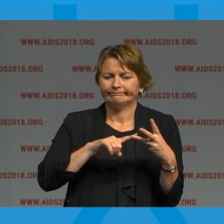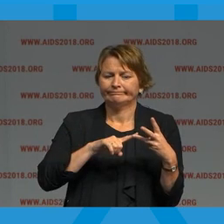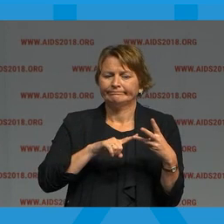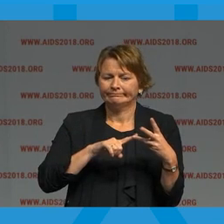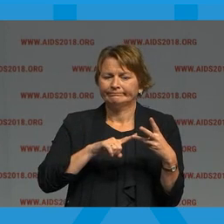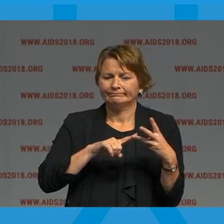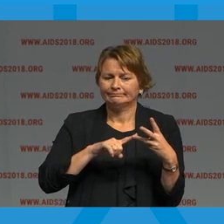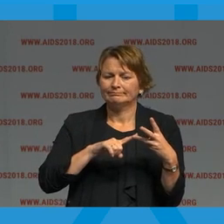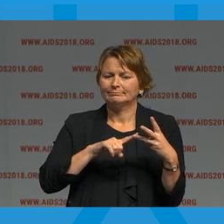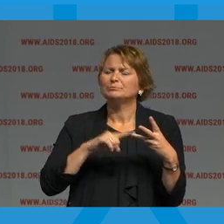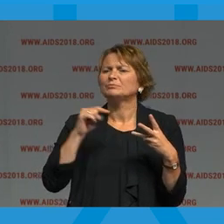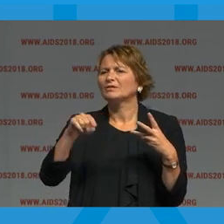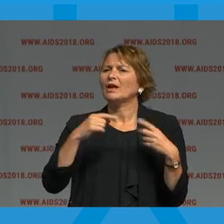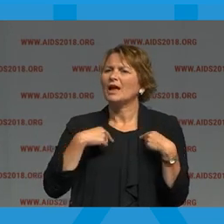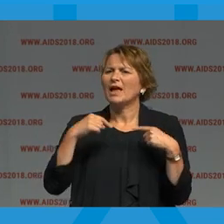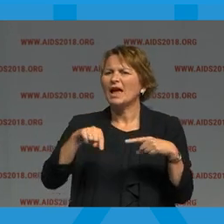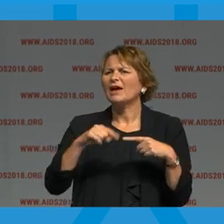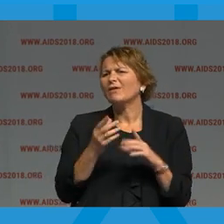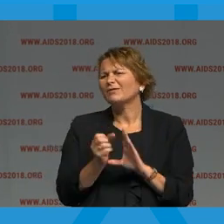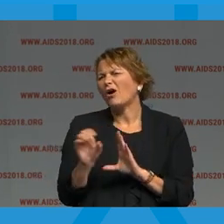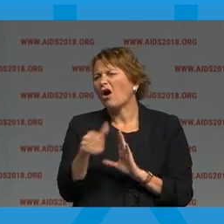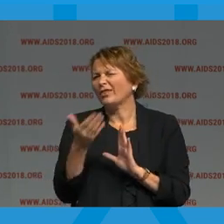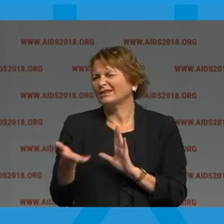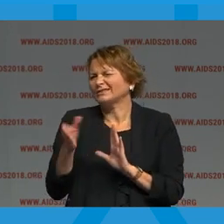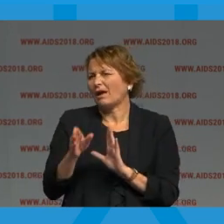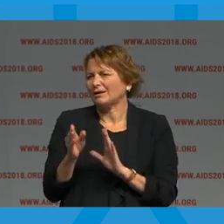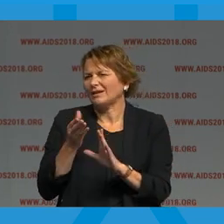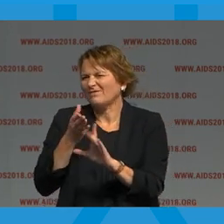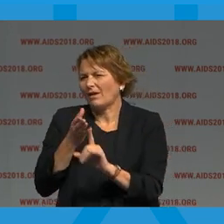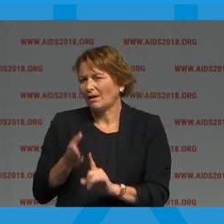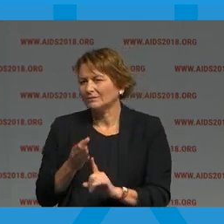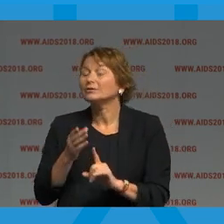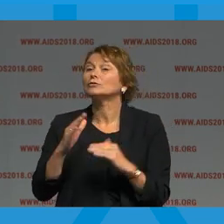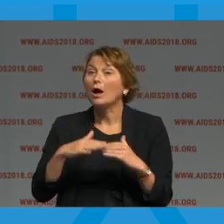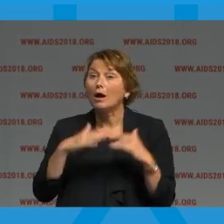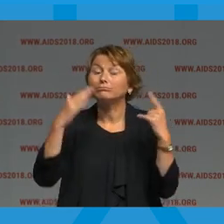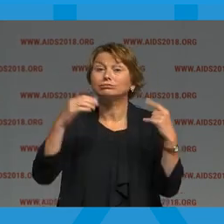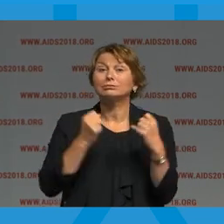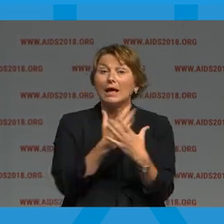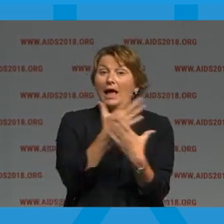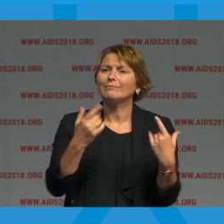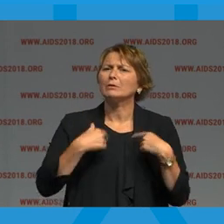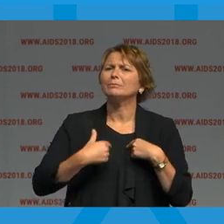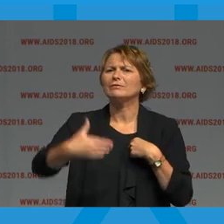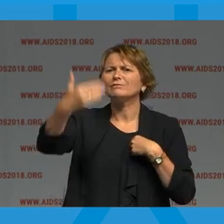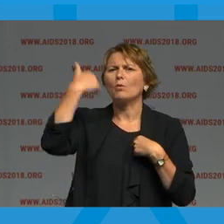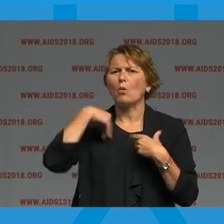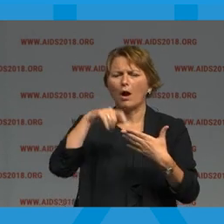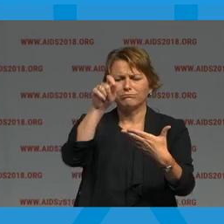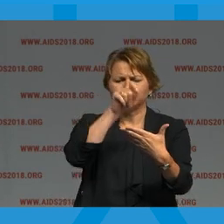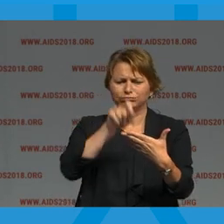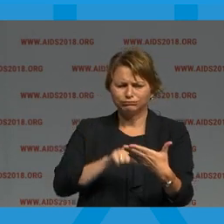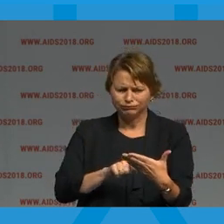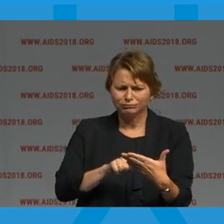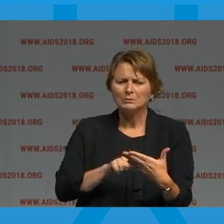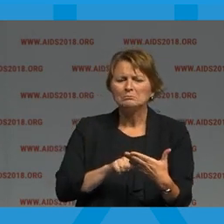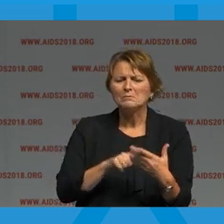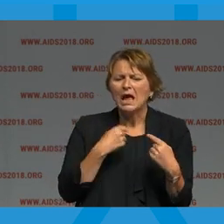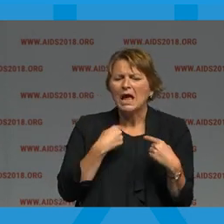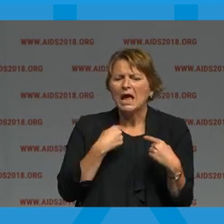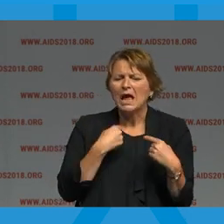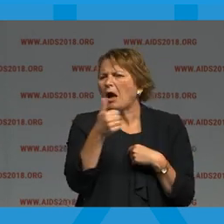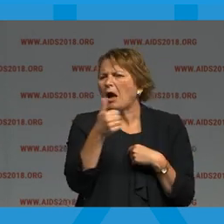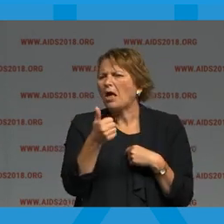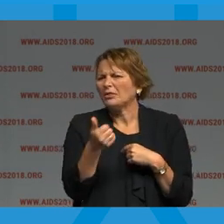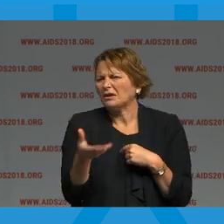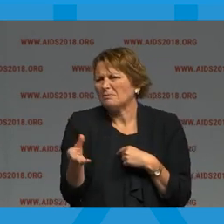little backpack with CNS side effects, increased suicidality as has been reported, and some lipid disorders.